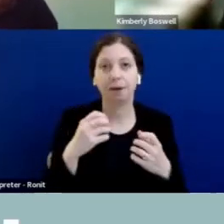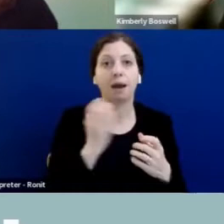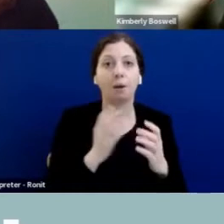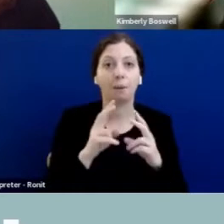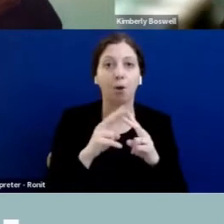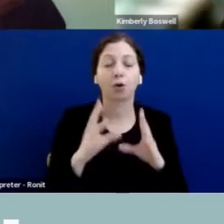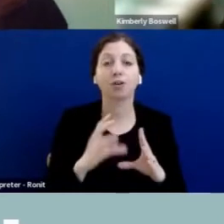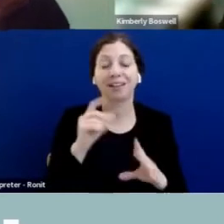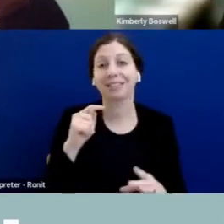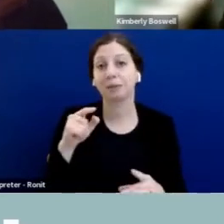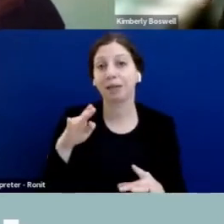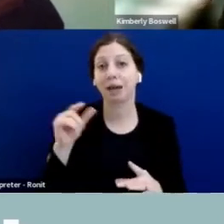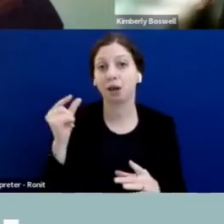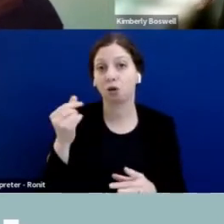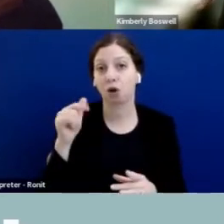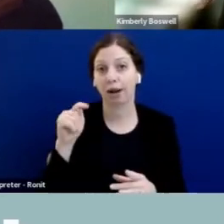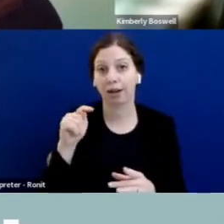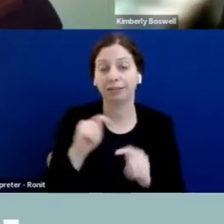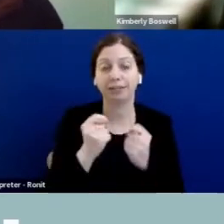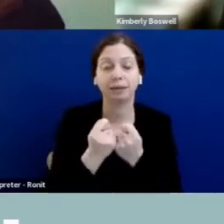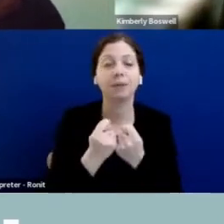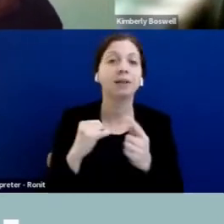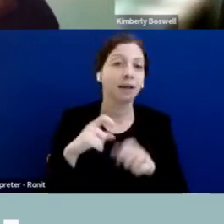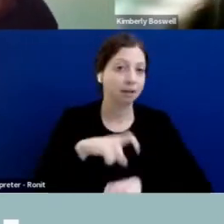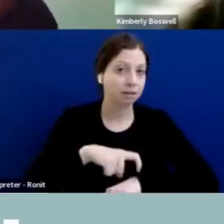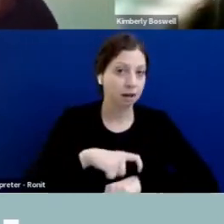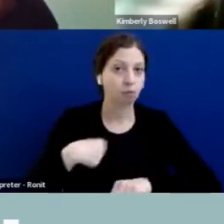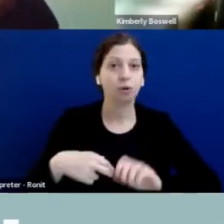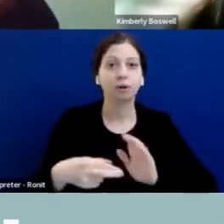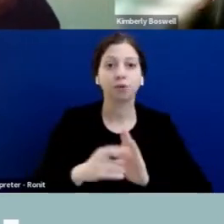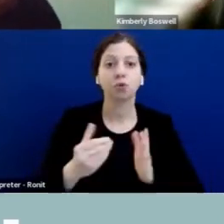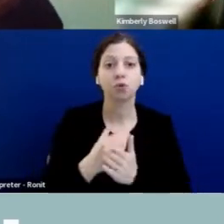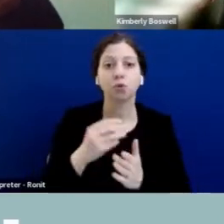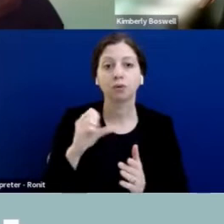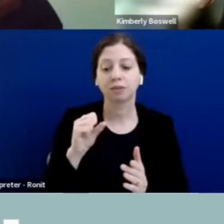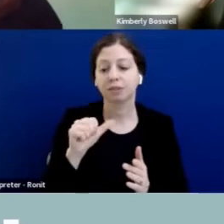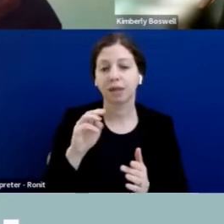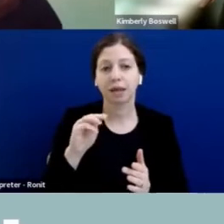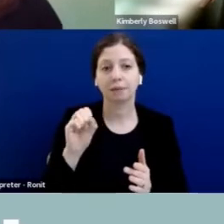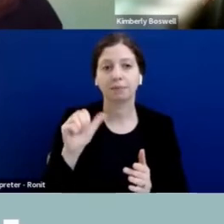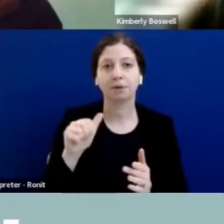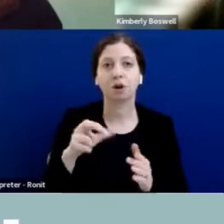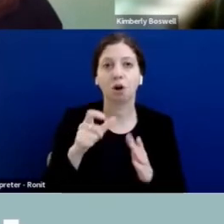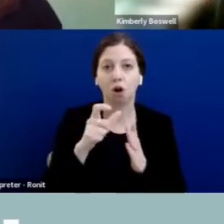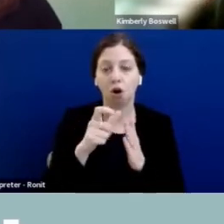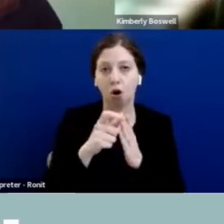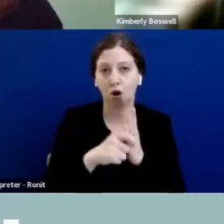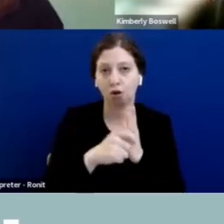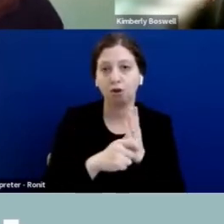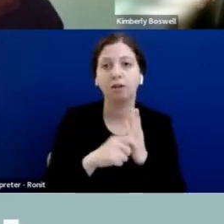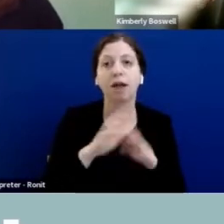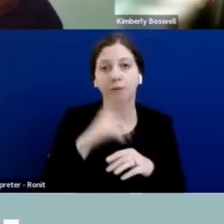grant team. We reviewed the new SAMHSA article on brain injury and behavioral